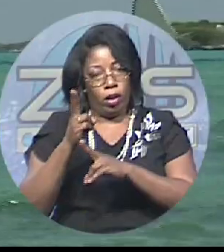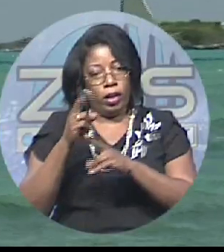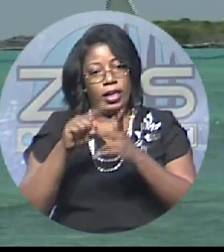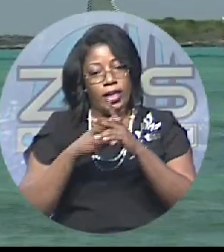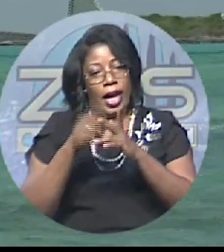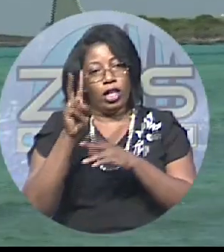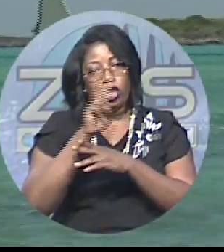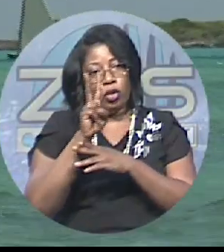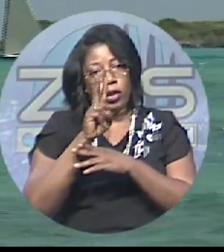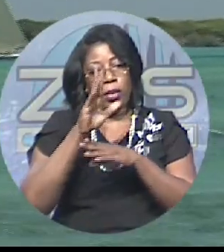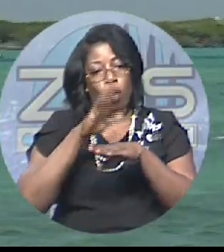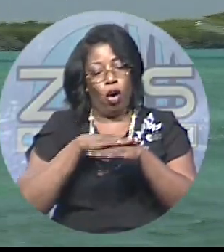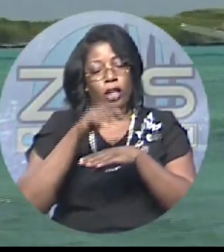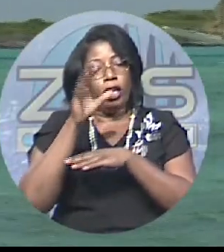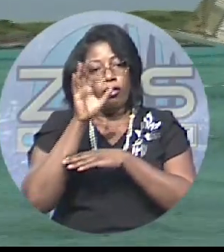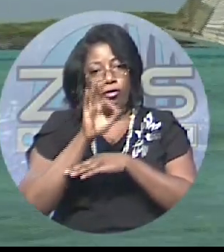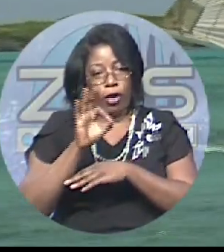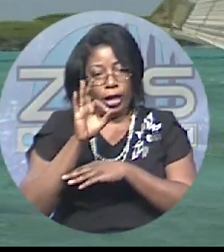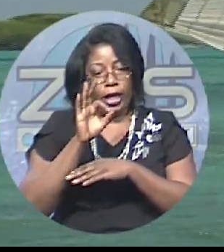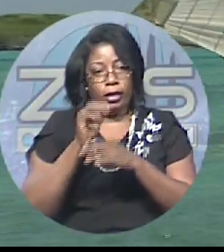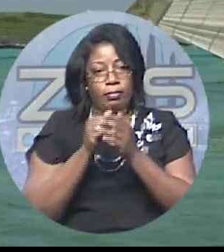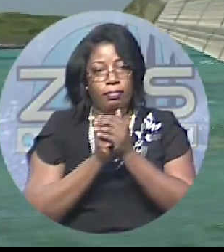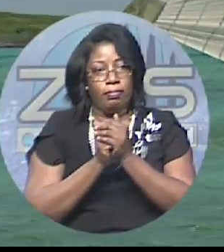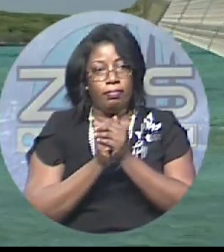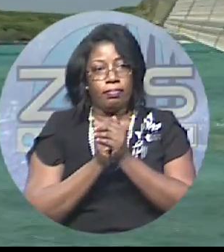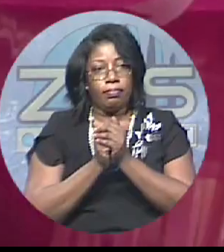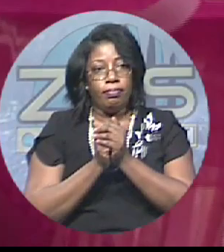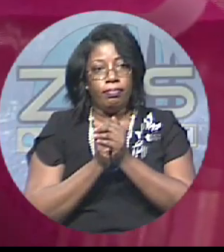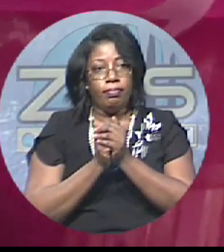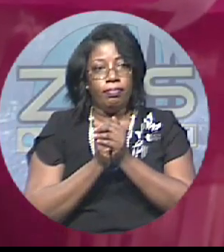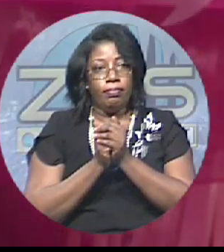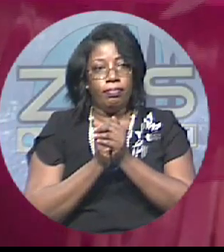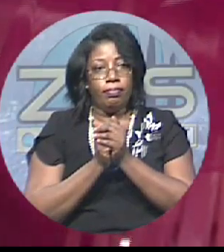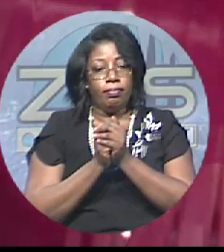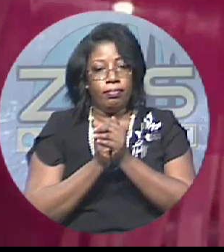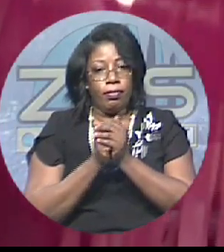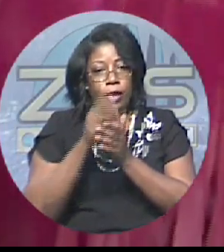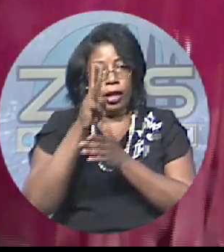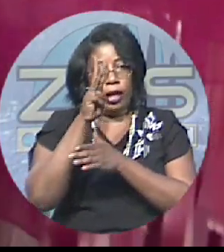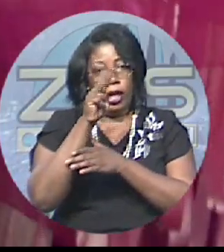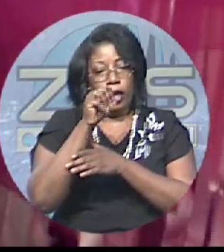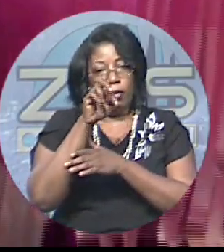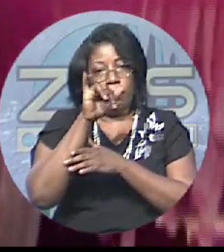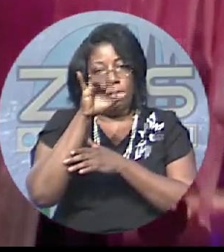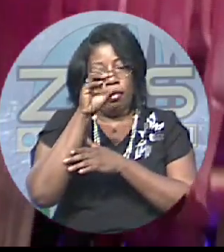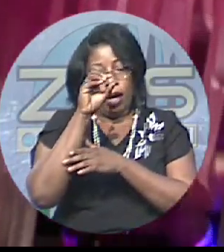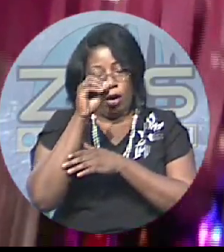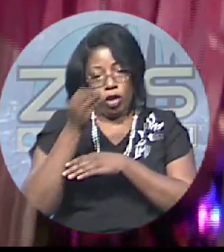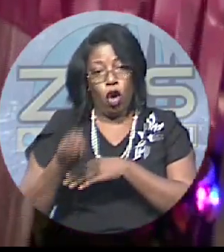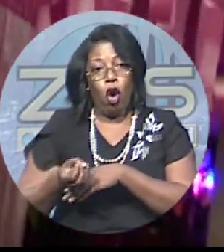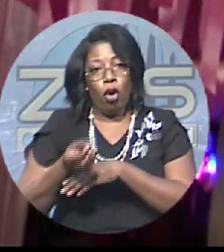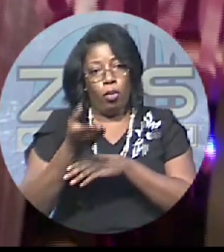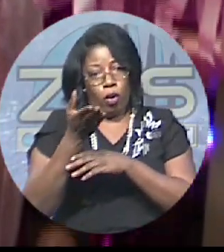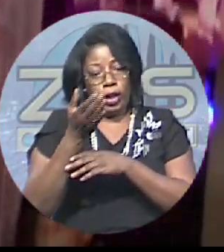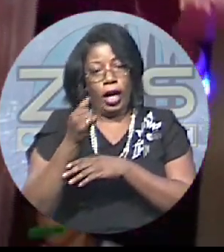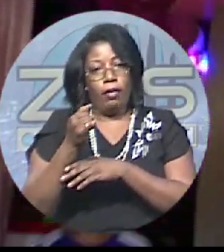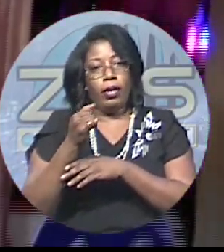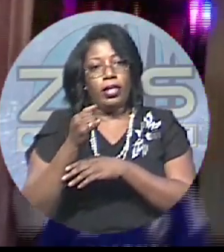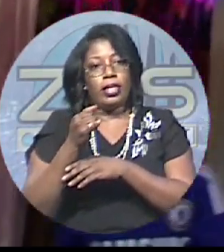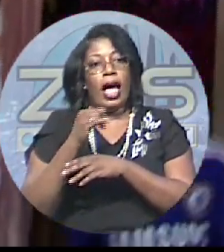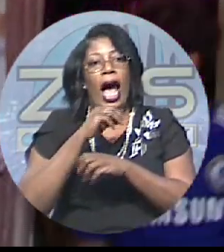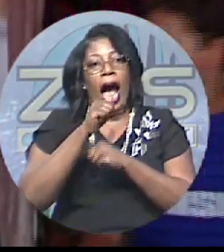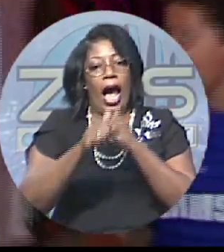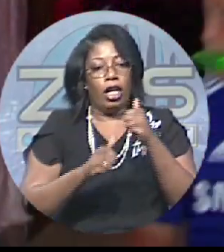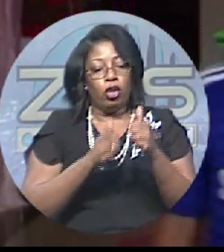on Friday. Kelsey Johnson, ZNS Total Sports. Mario's Bowling and Entertainment Palace putting on its annual Paint the